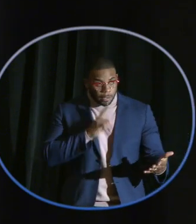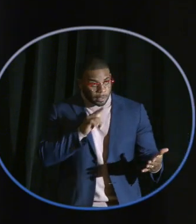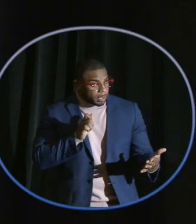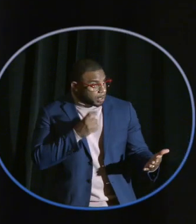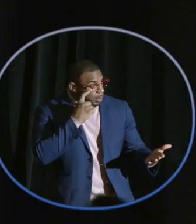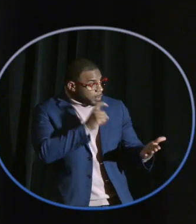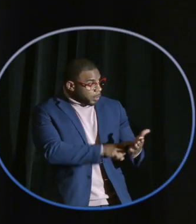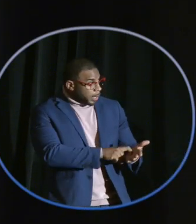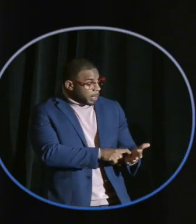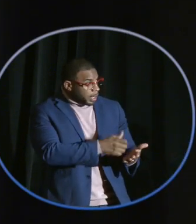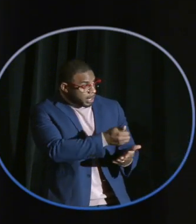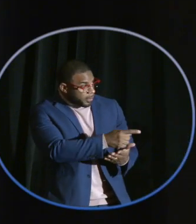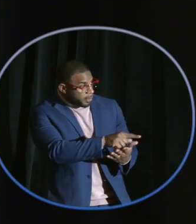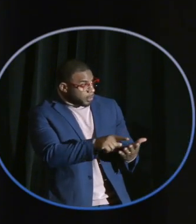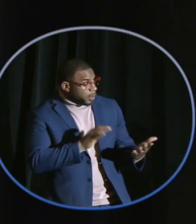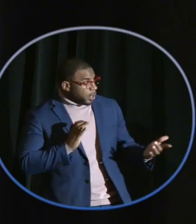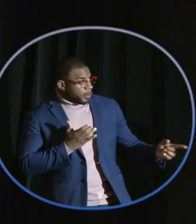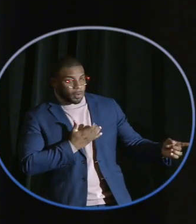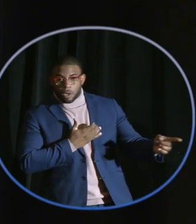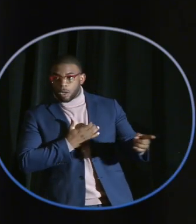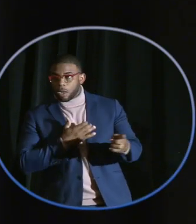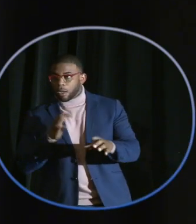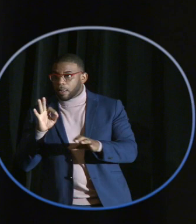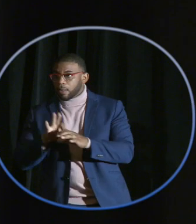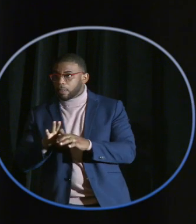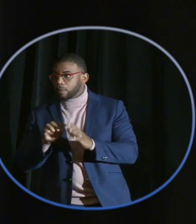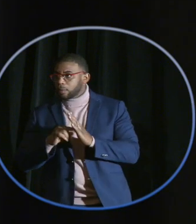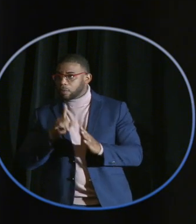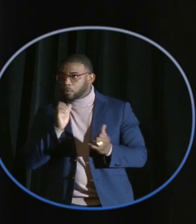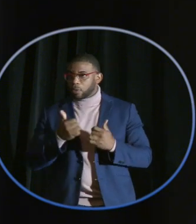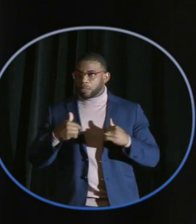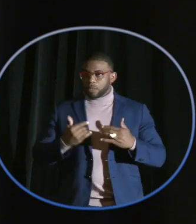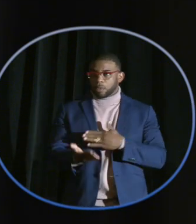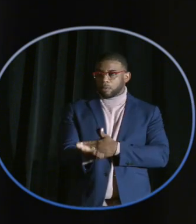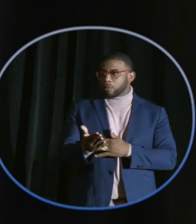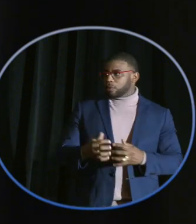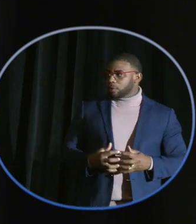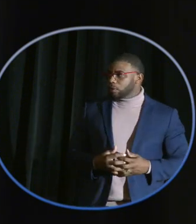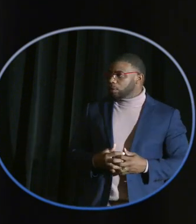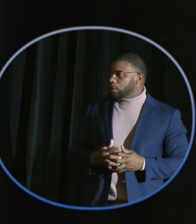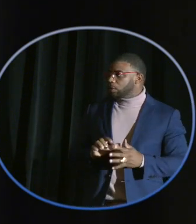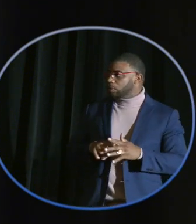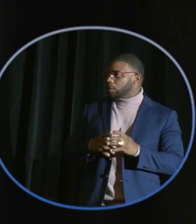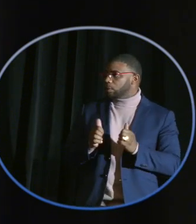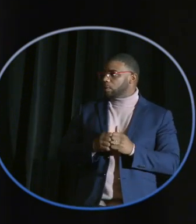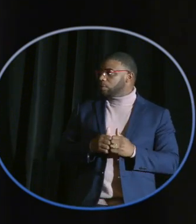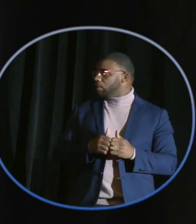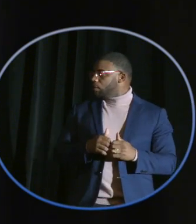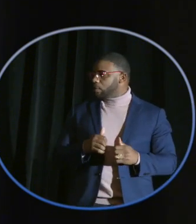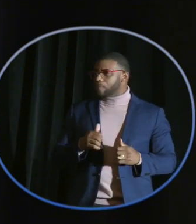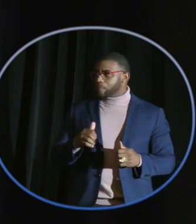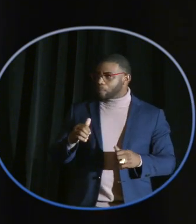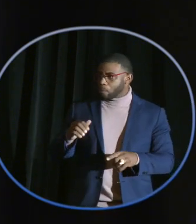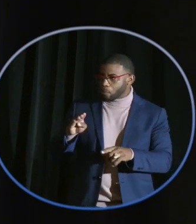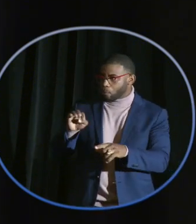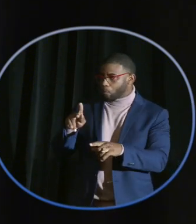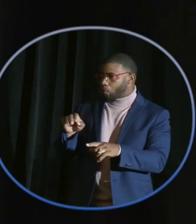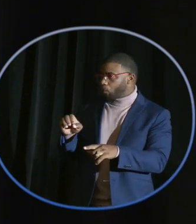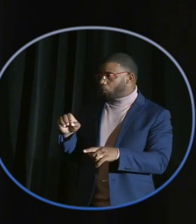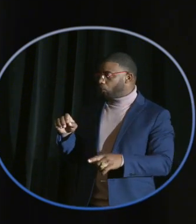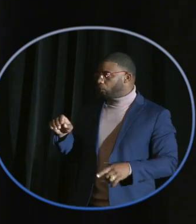able to recognize a few of our elected officials that are with us this morning. I want to start with State Comptroller Brooke